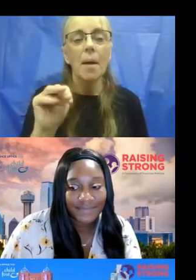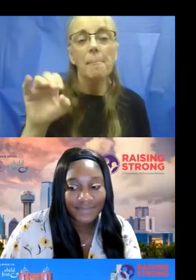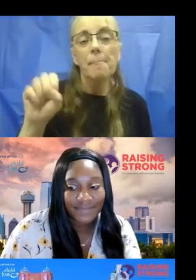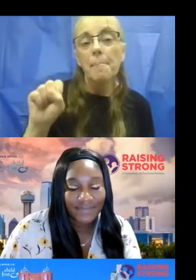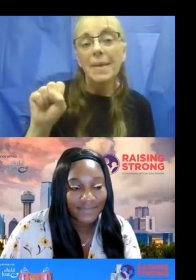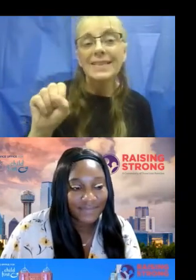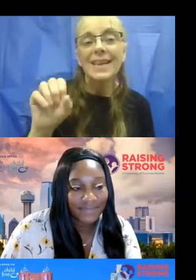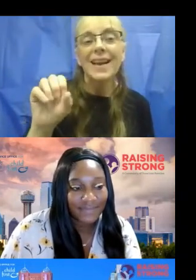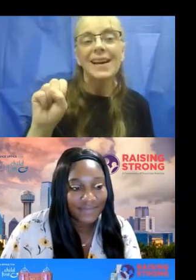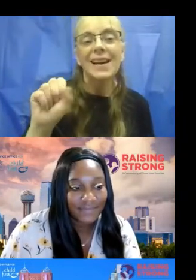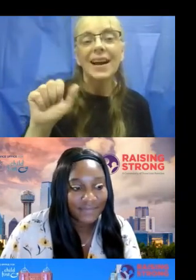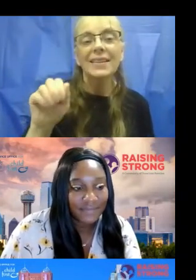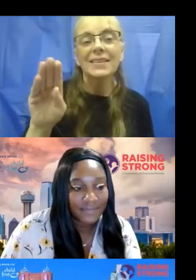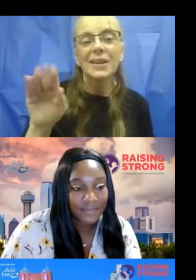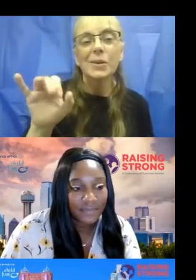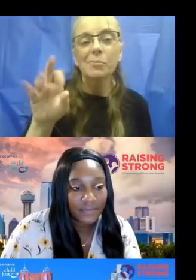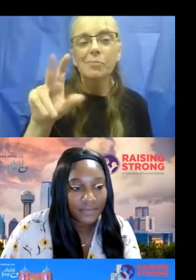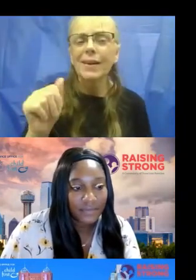South Carolina.